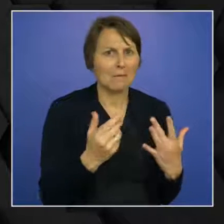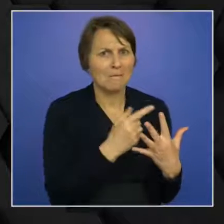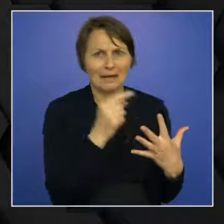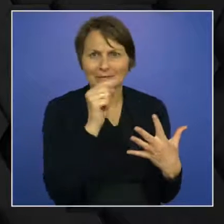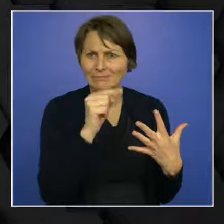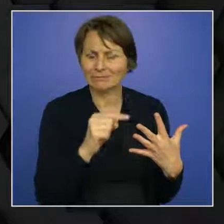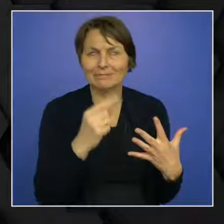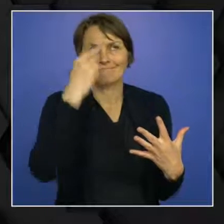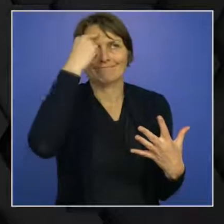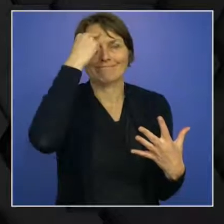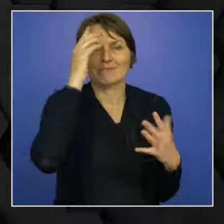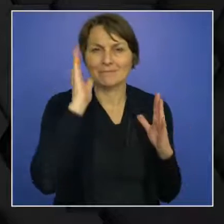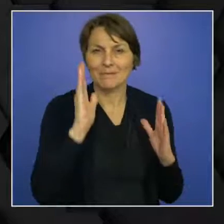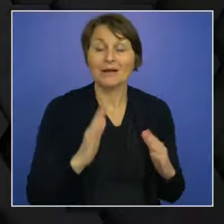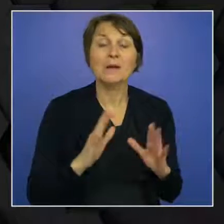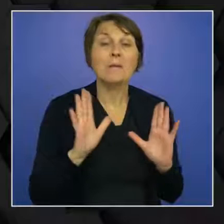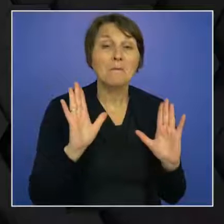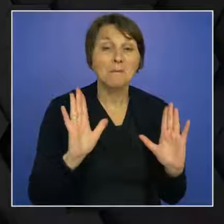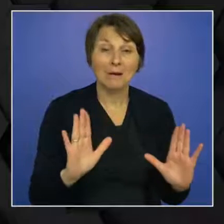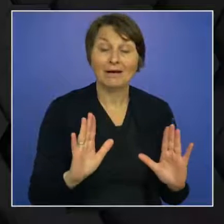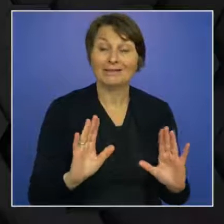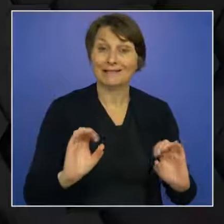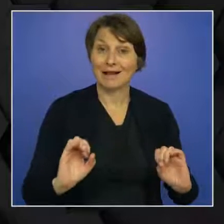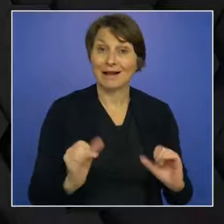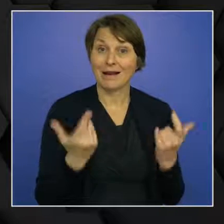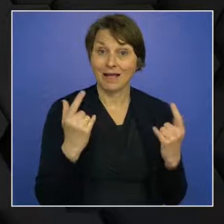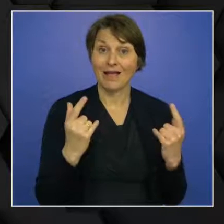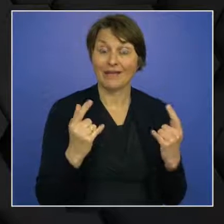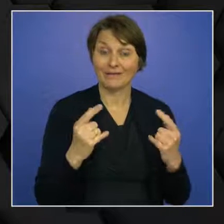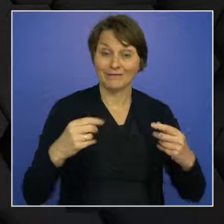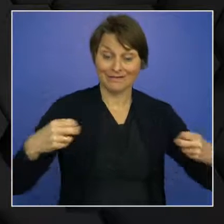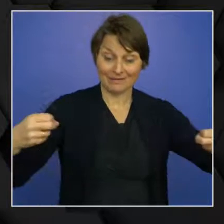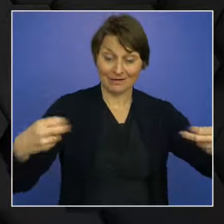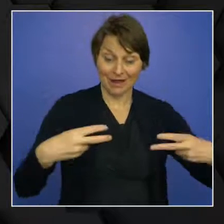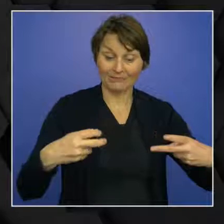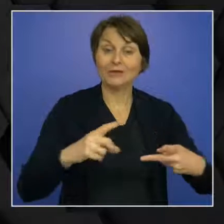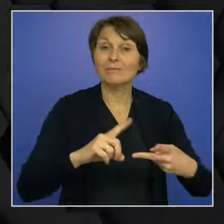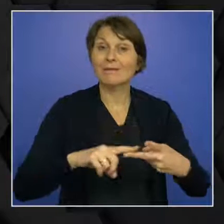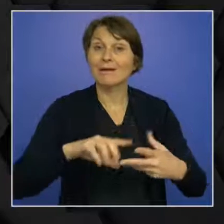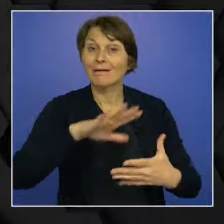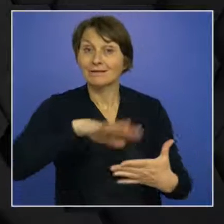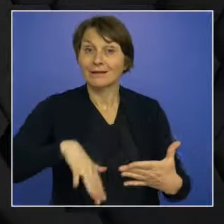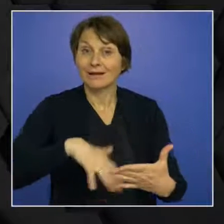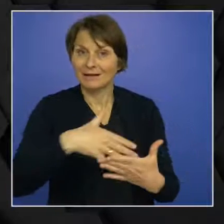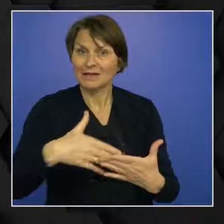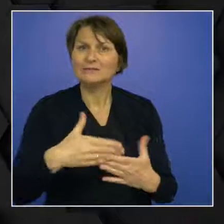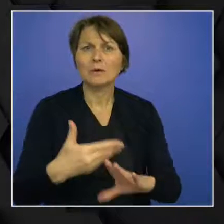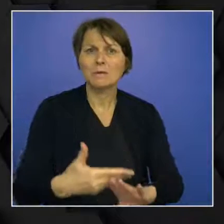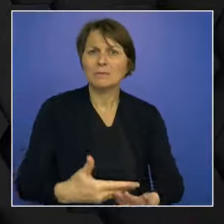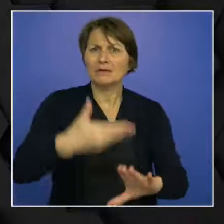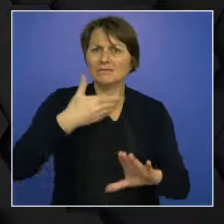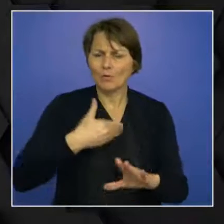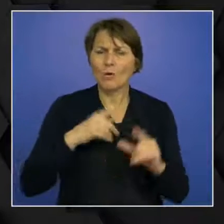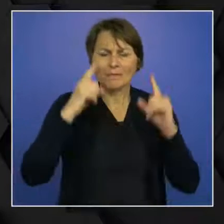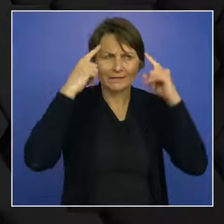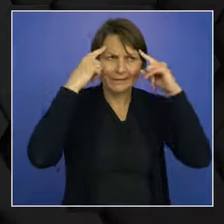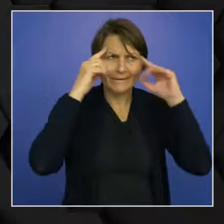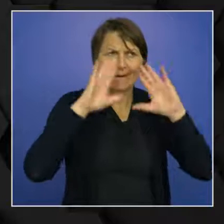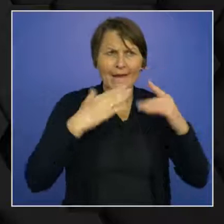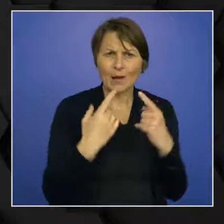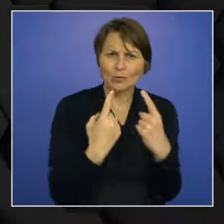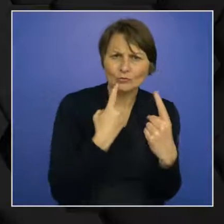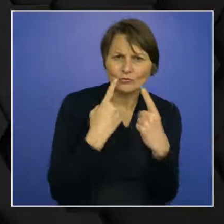one thing I'm realizing with both live captions and sign language is you actually need to prepare kind of early with what's being talked about